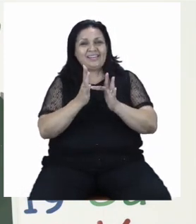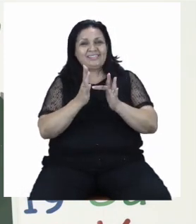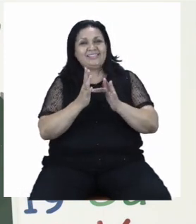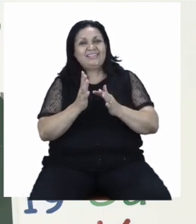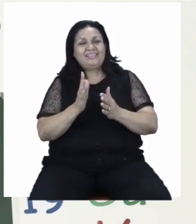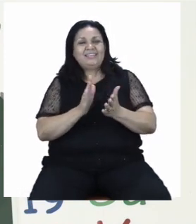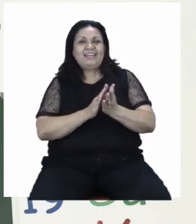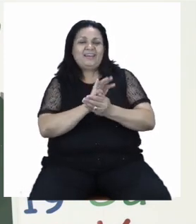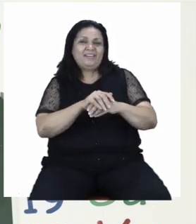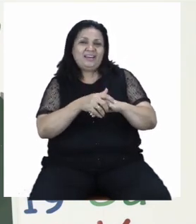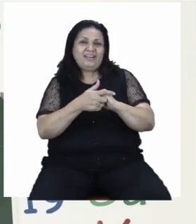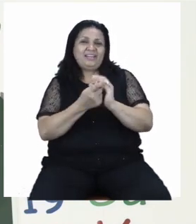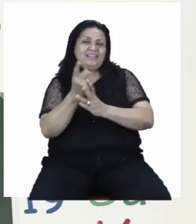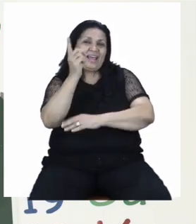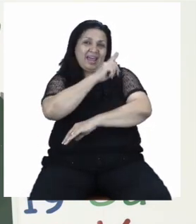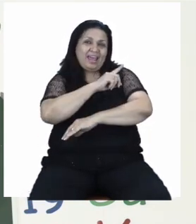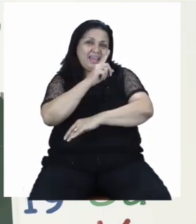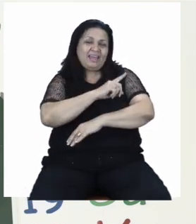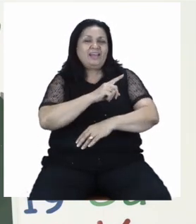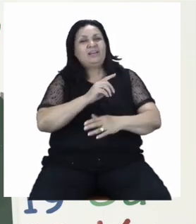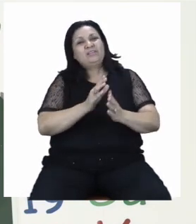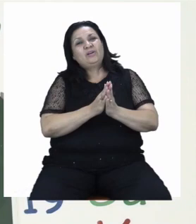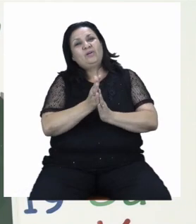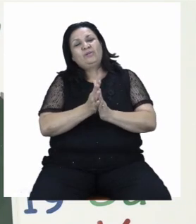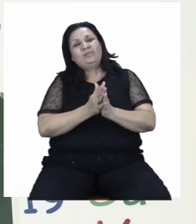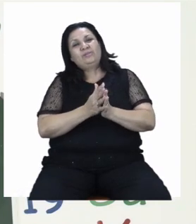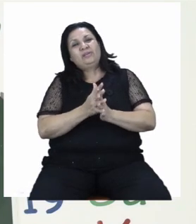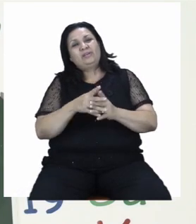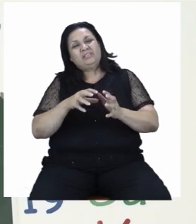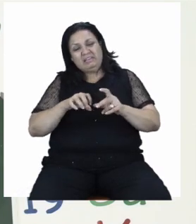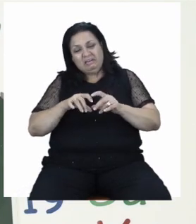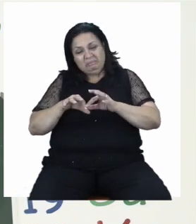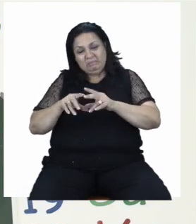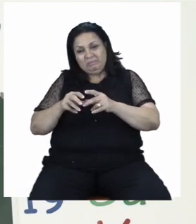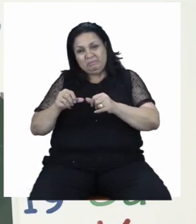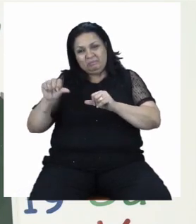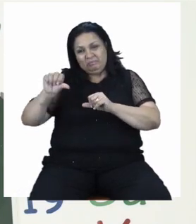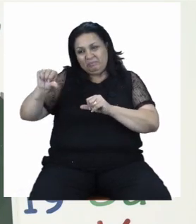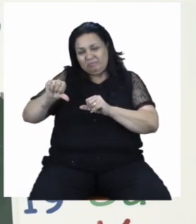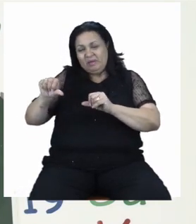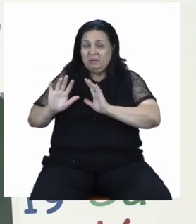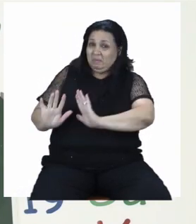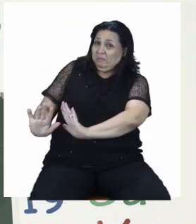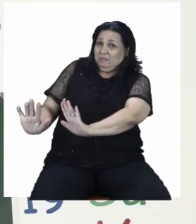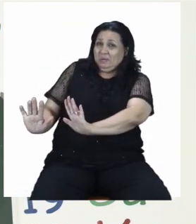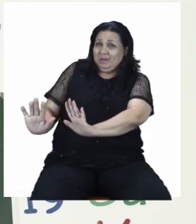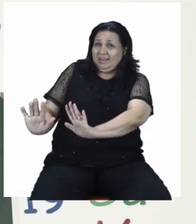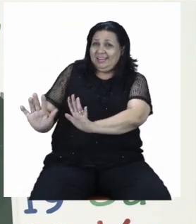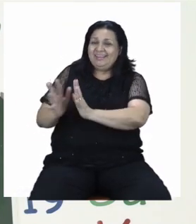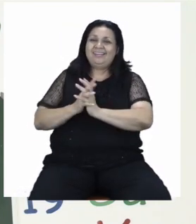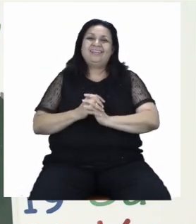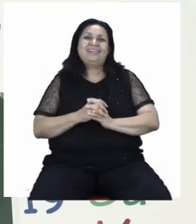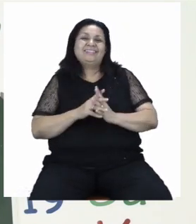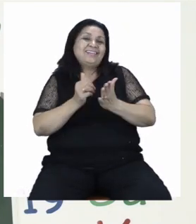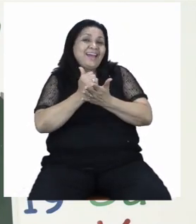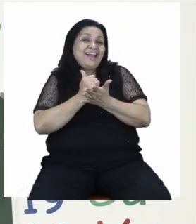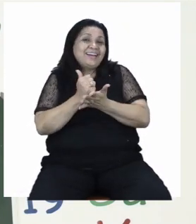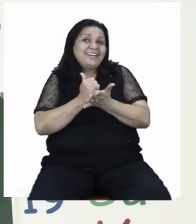Sanitize every day so the germs can stay away.